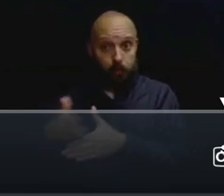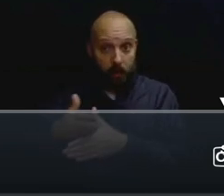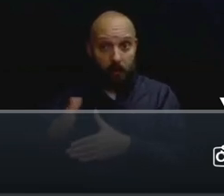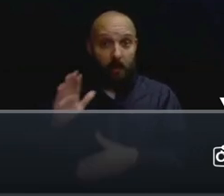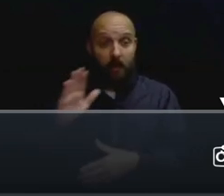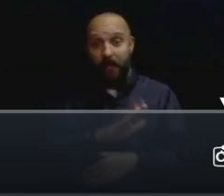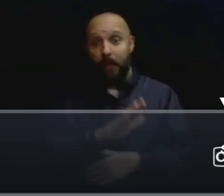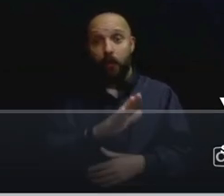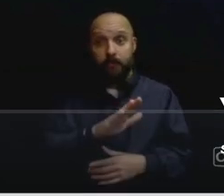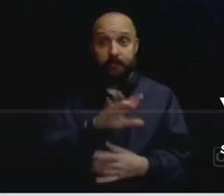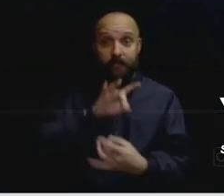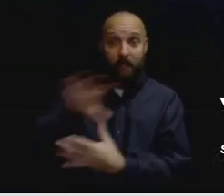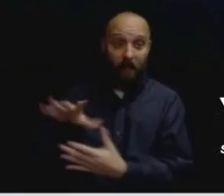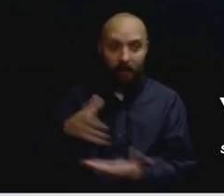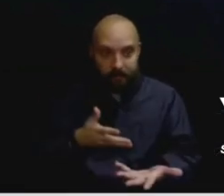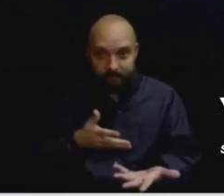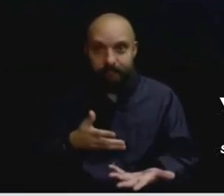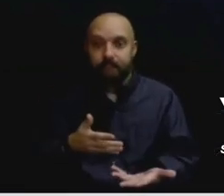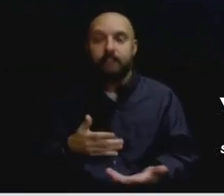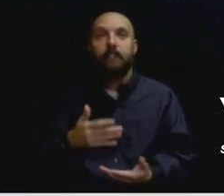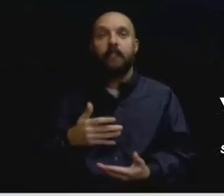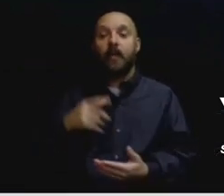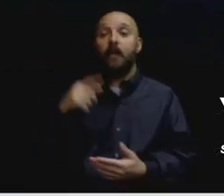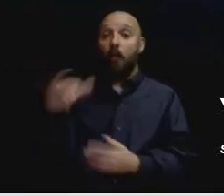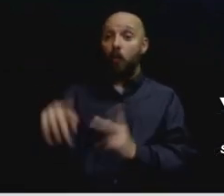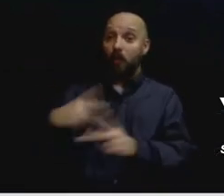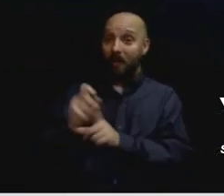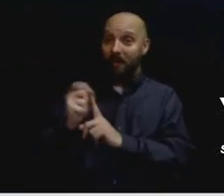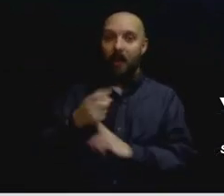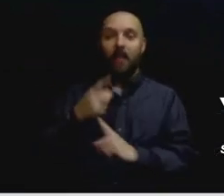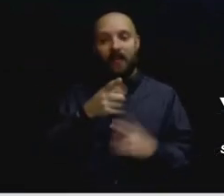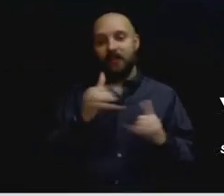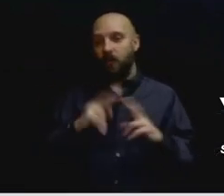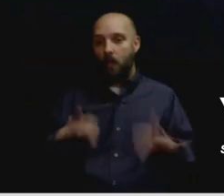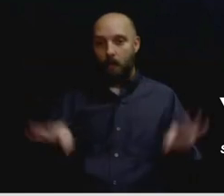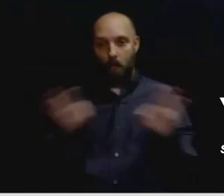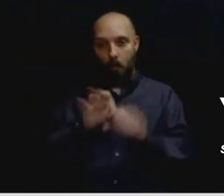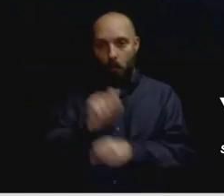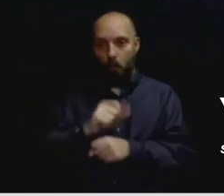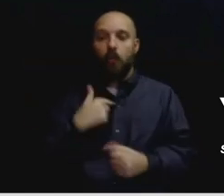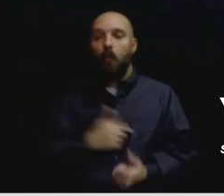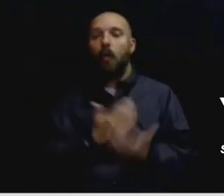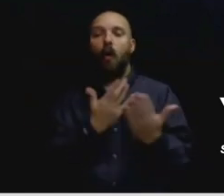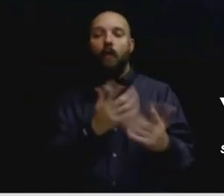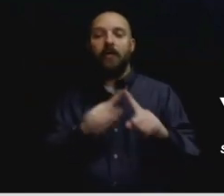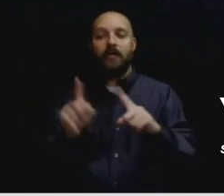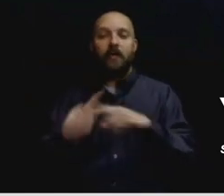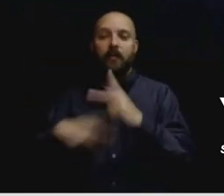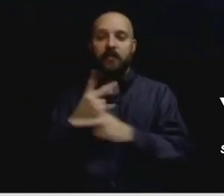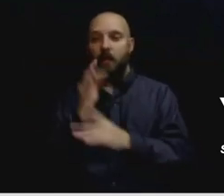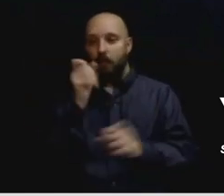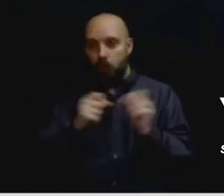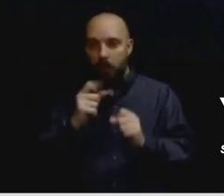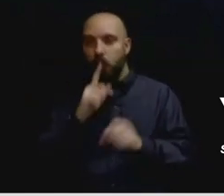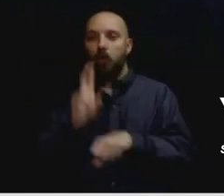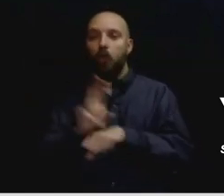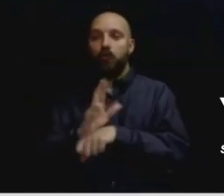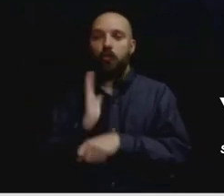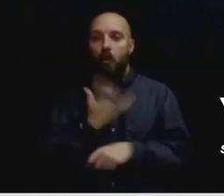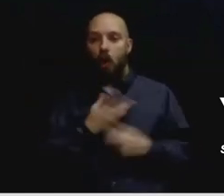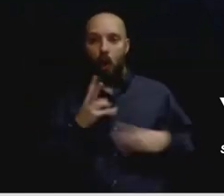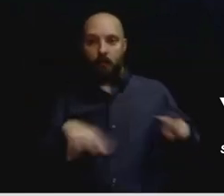insights. And in those cases, this is still very important work. And so we're offering different types of strategies and really using our